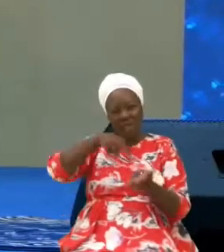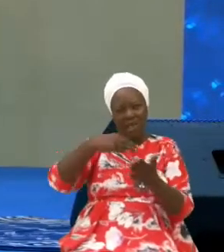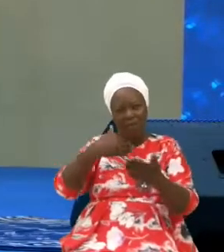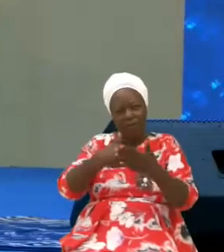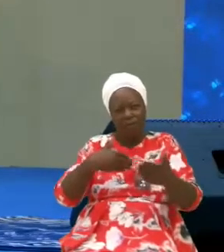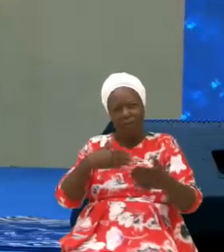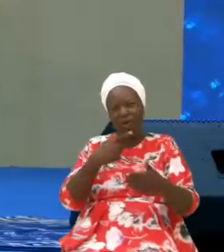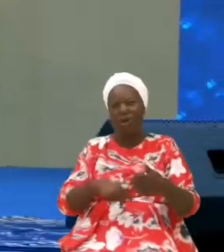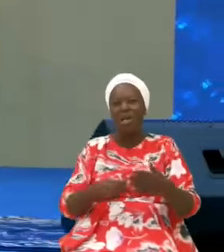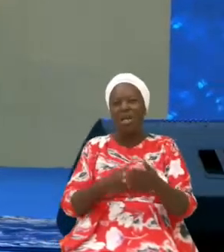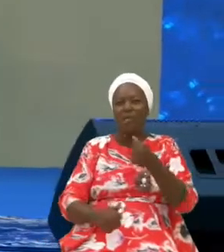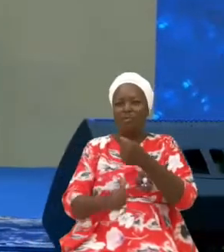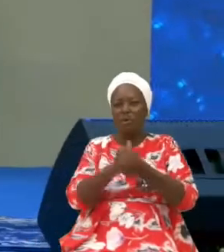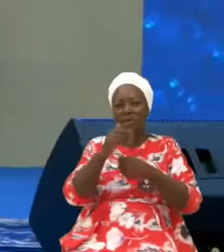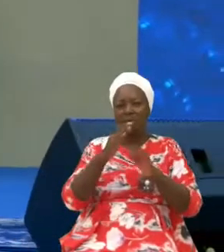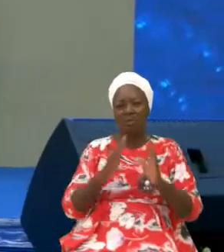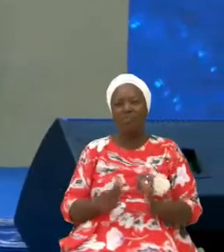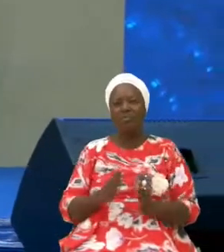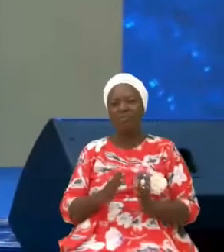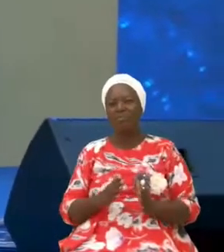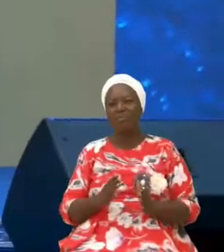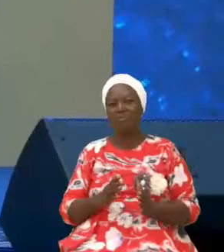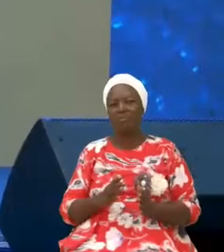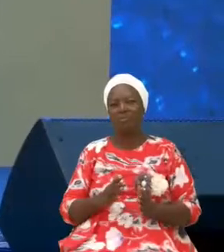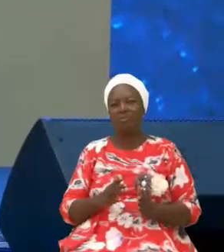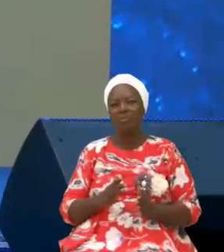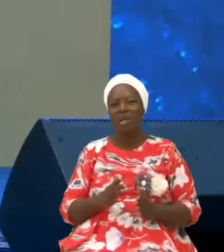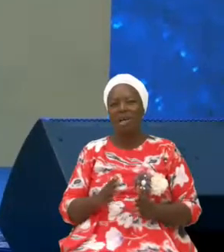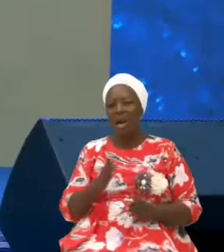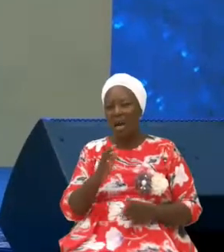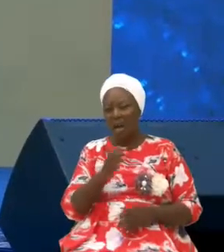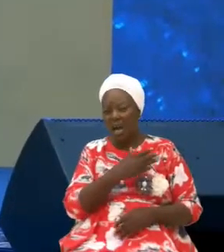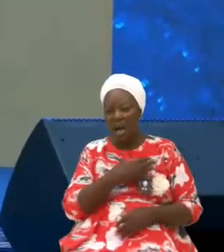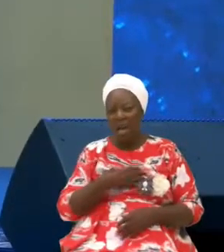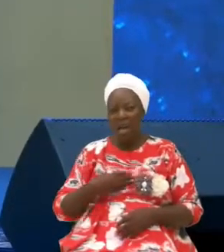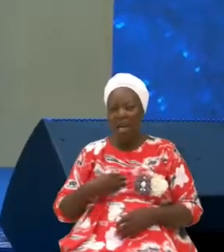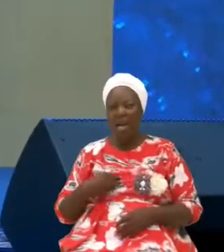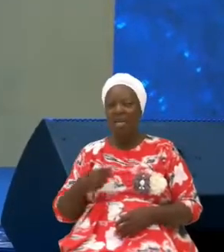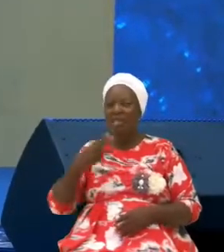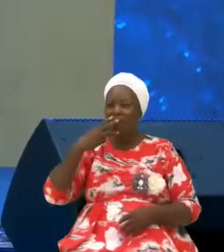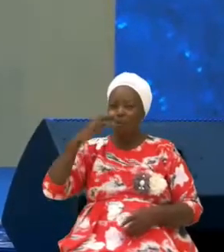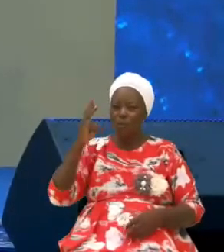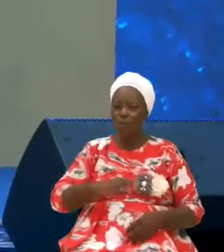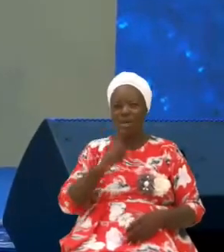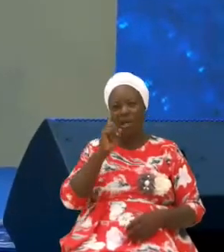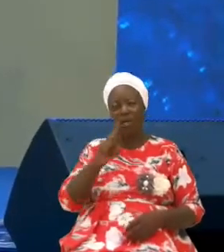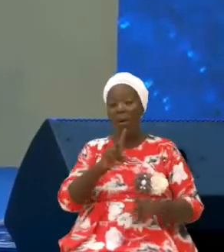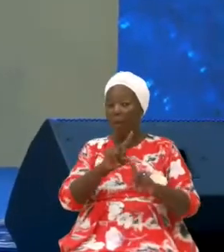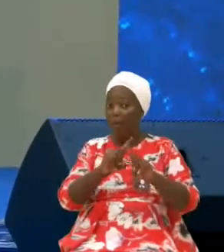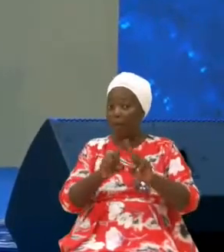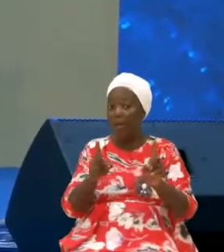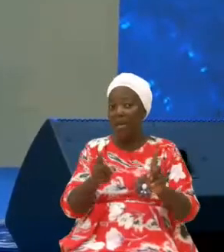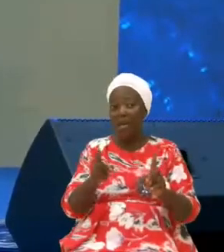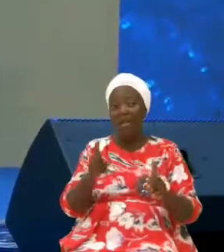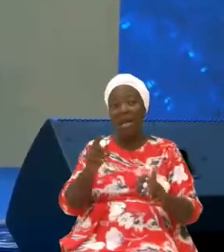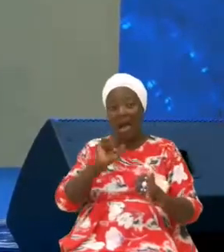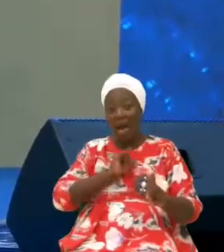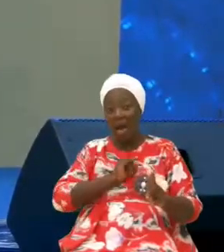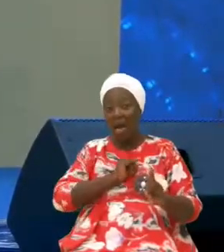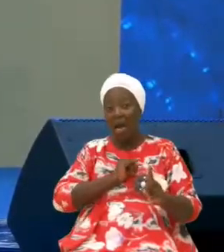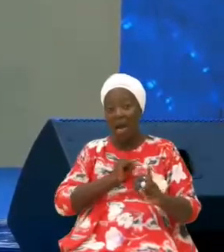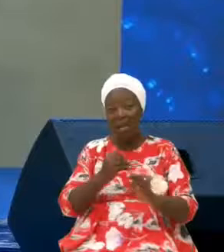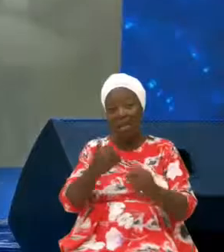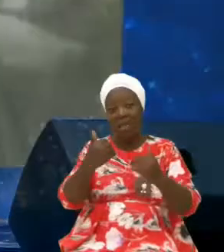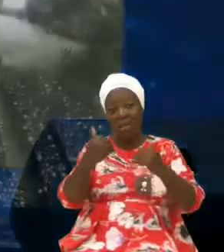was before a blasphemer and a persecutor and